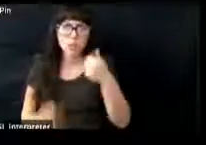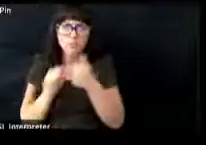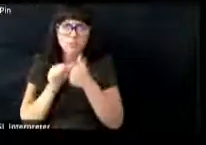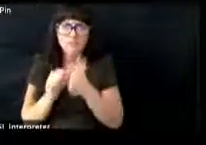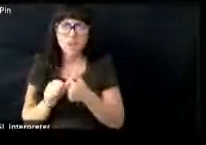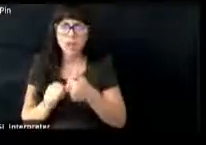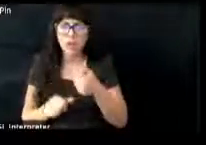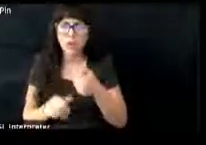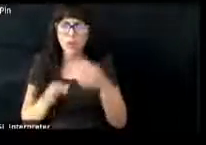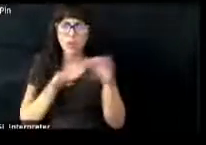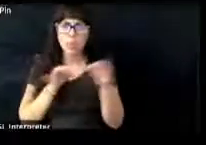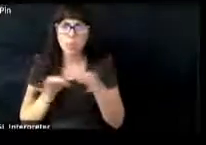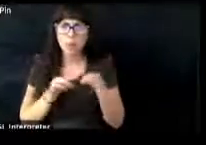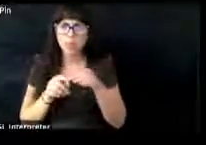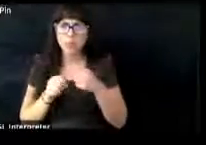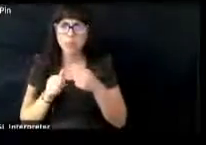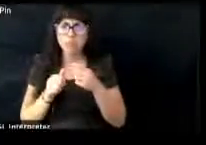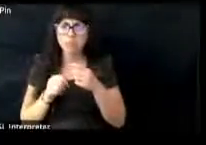to unmute.